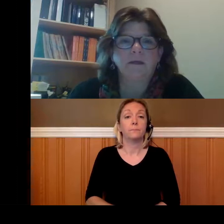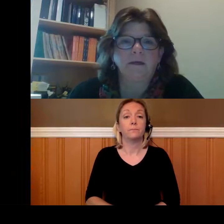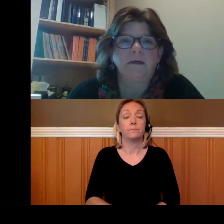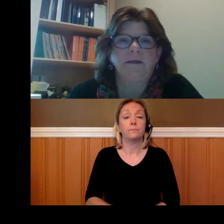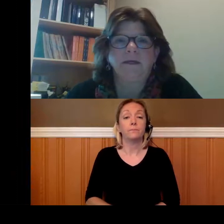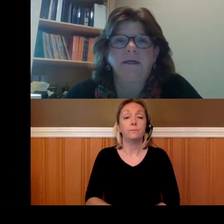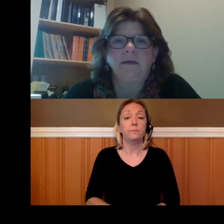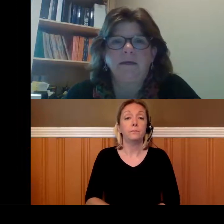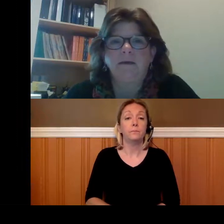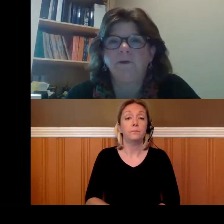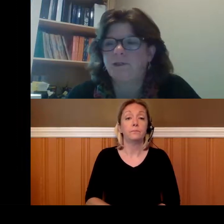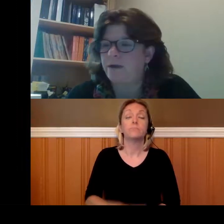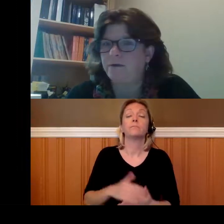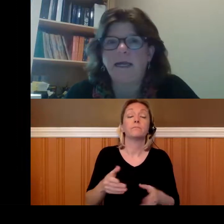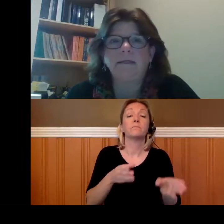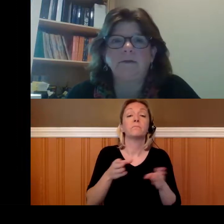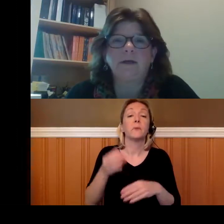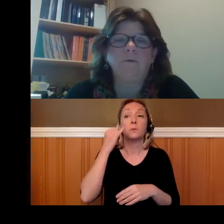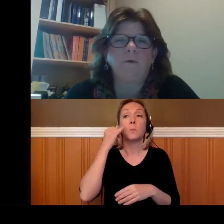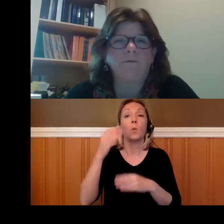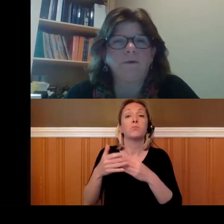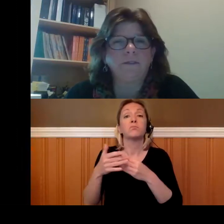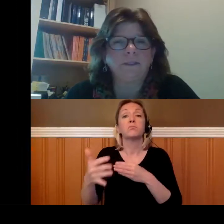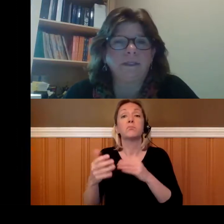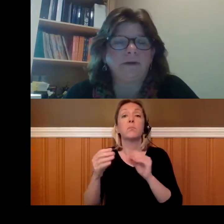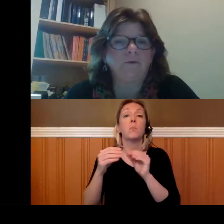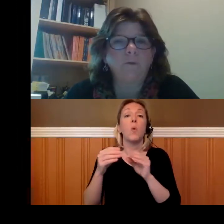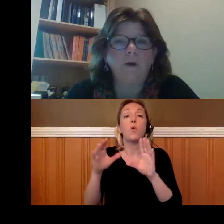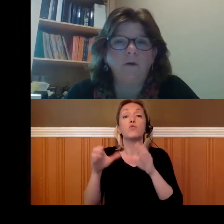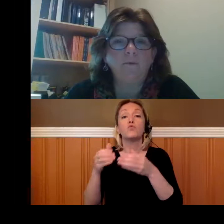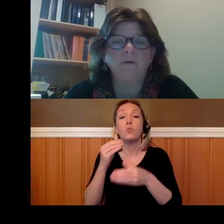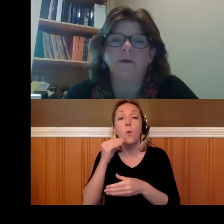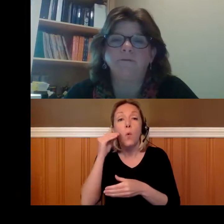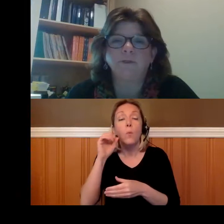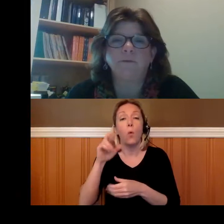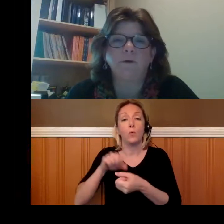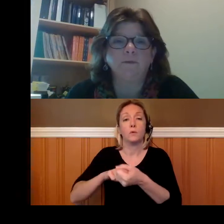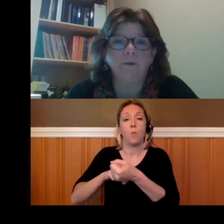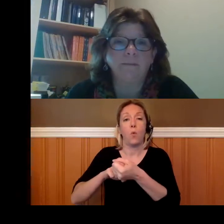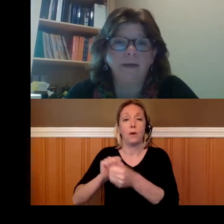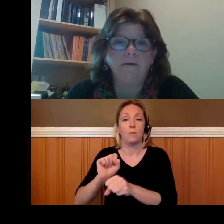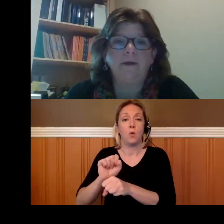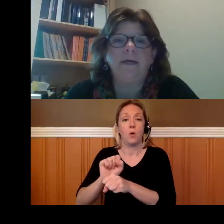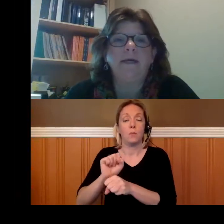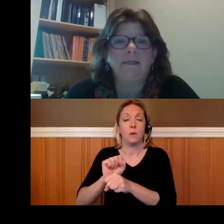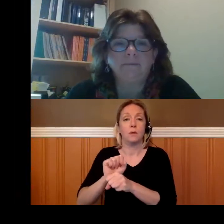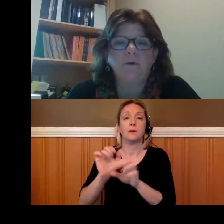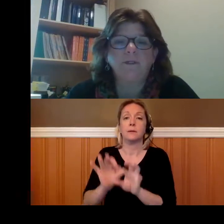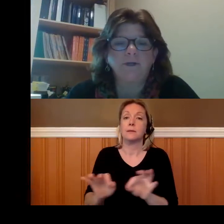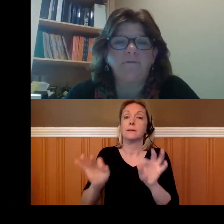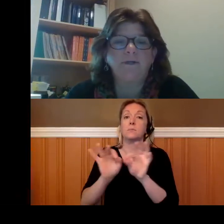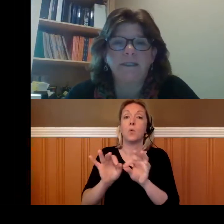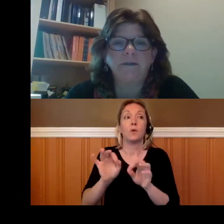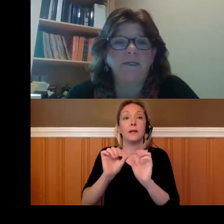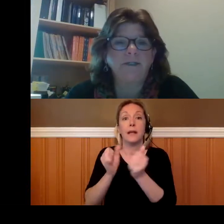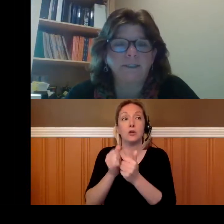If your child is looking more to live in a group home or looking for supportive employment, it's important to start visiting those